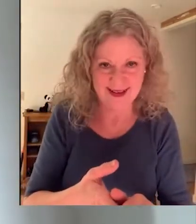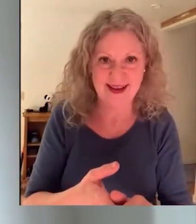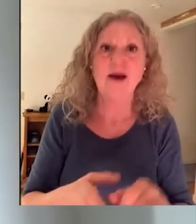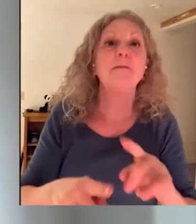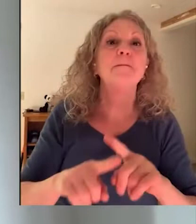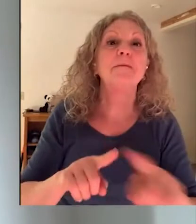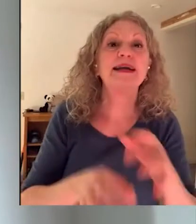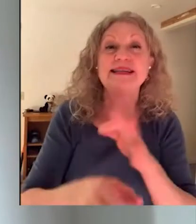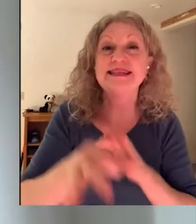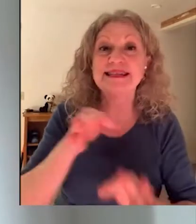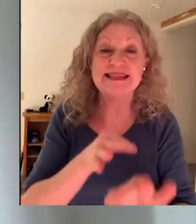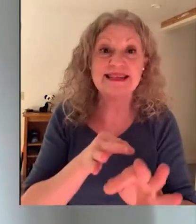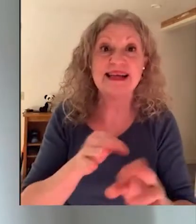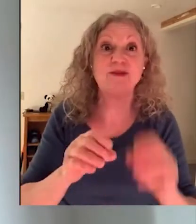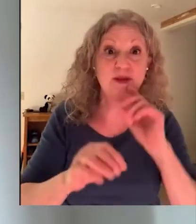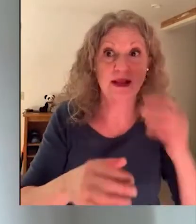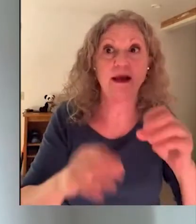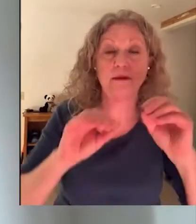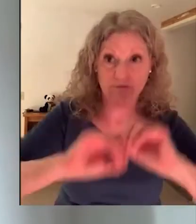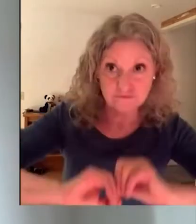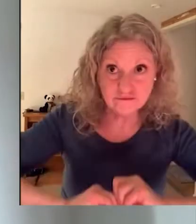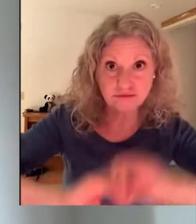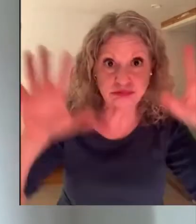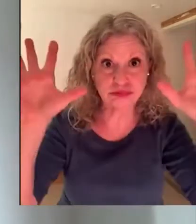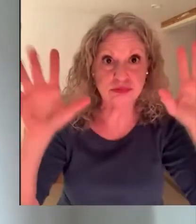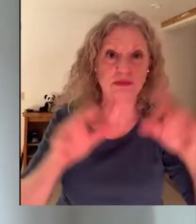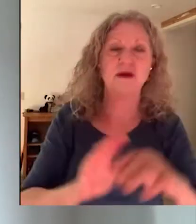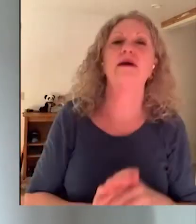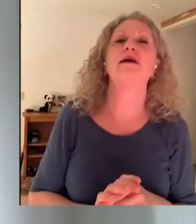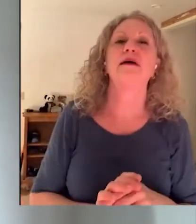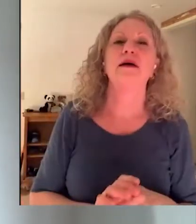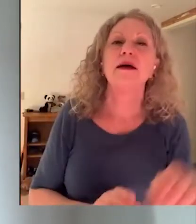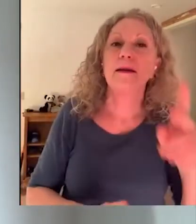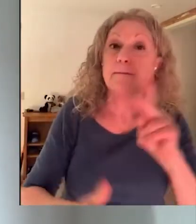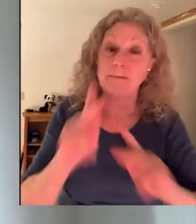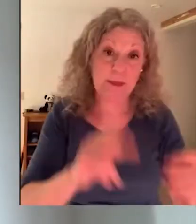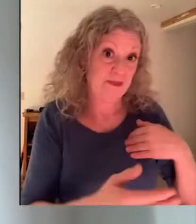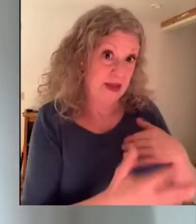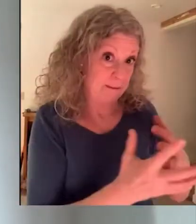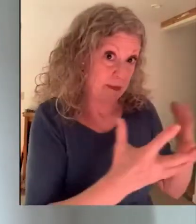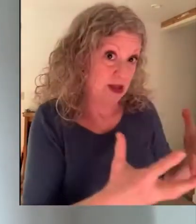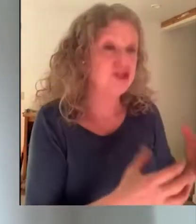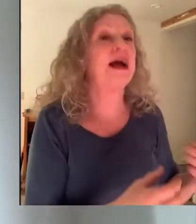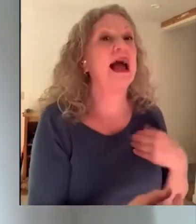and exasperated it. Those that have had much have more.